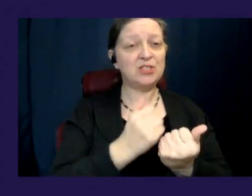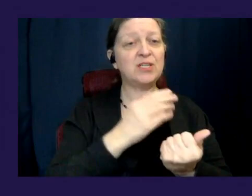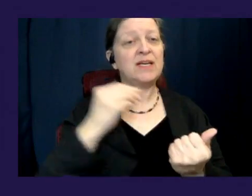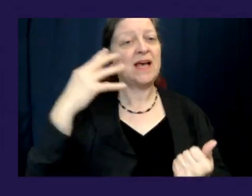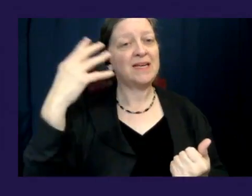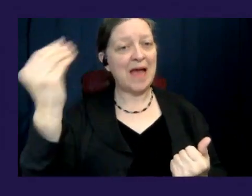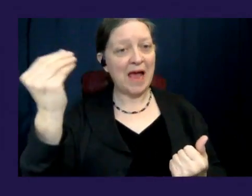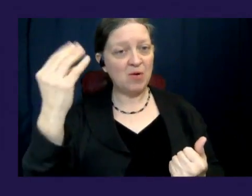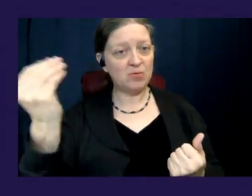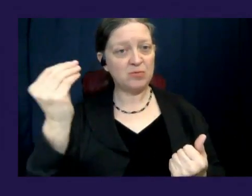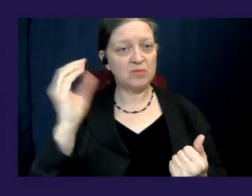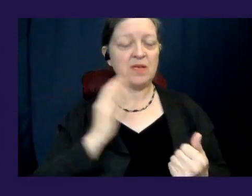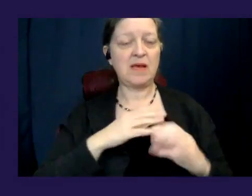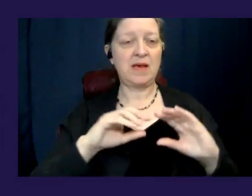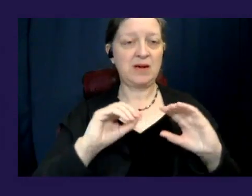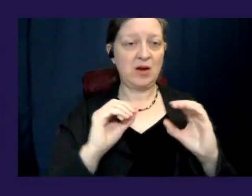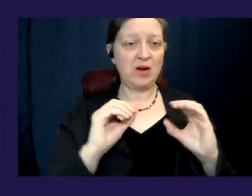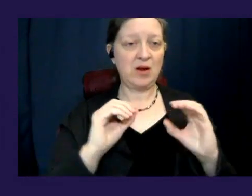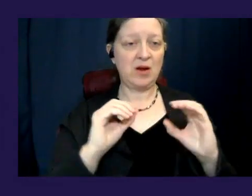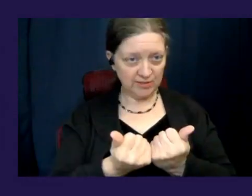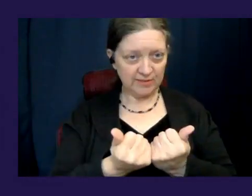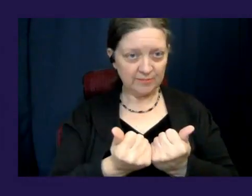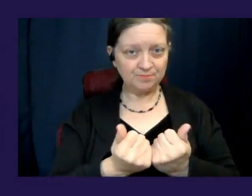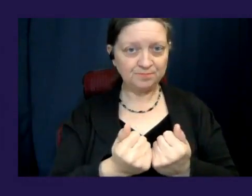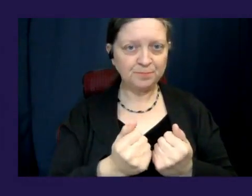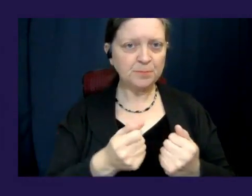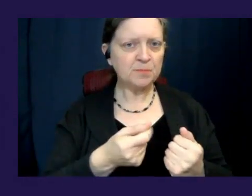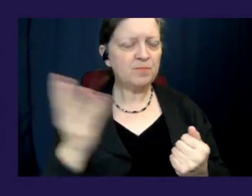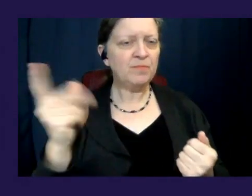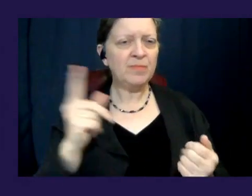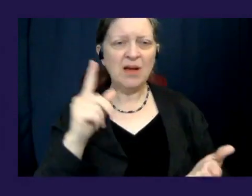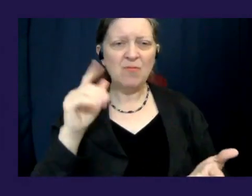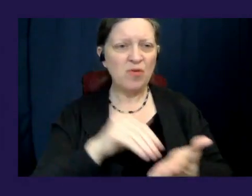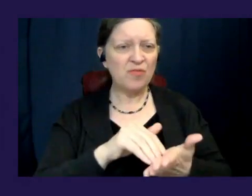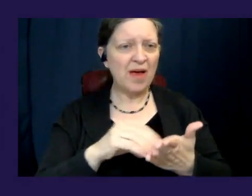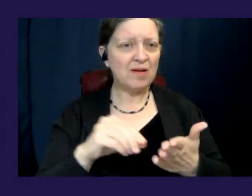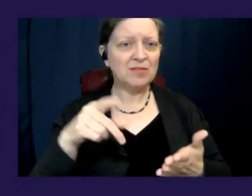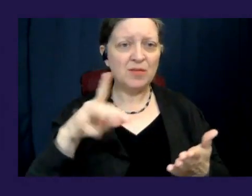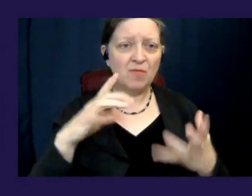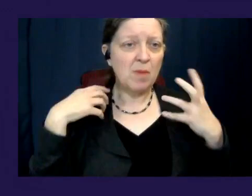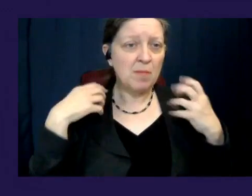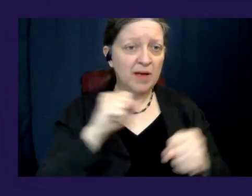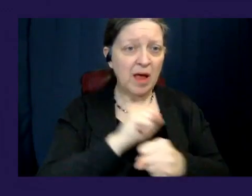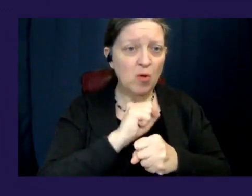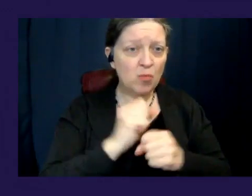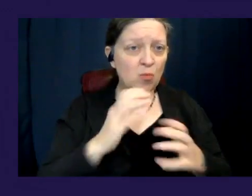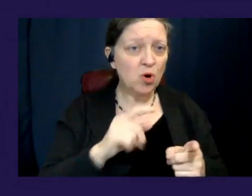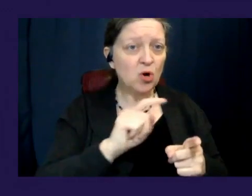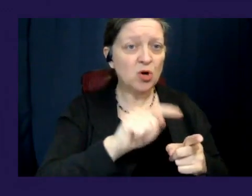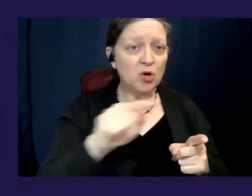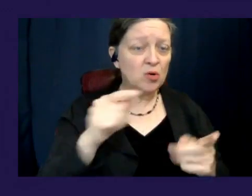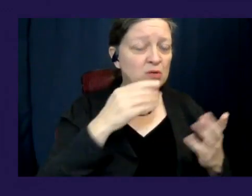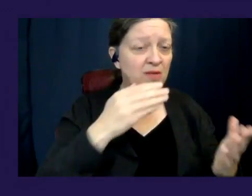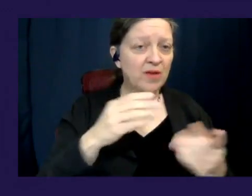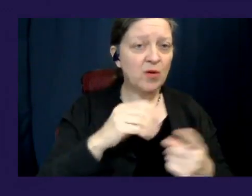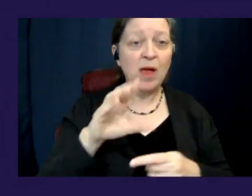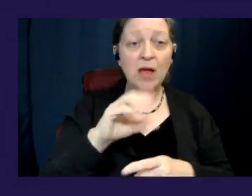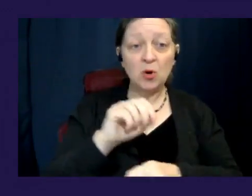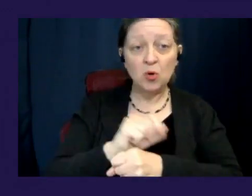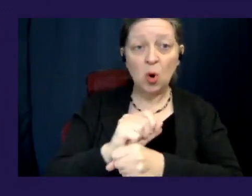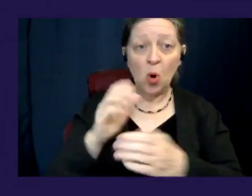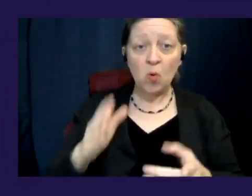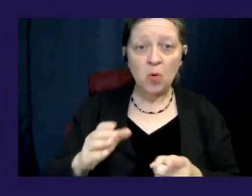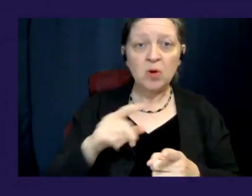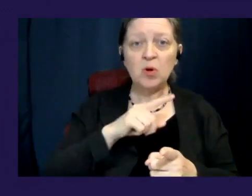agency, the thousands of public health workers and agents and co-workers who dedicated